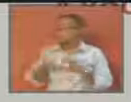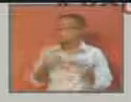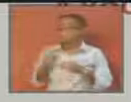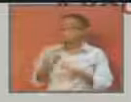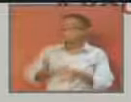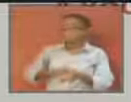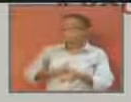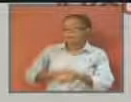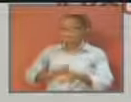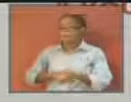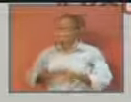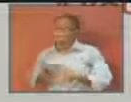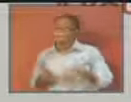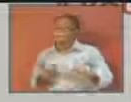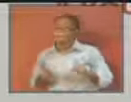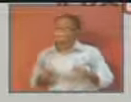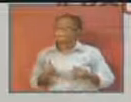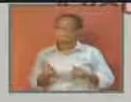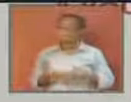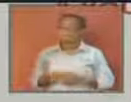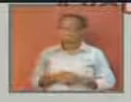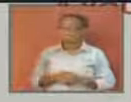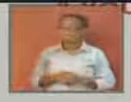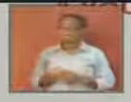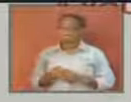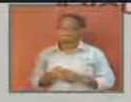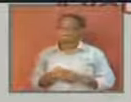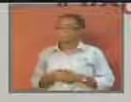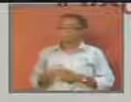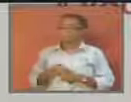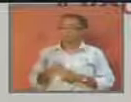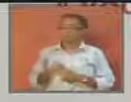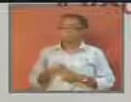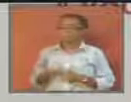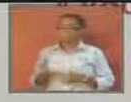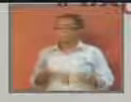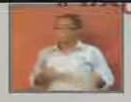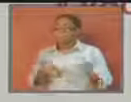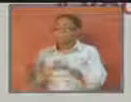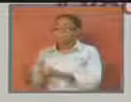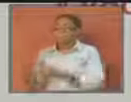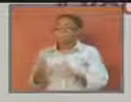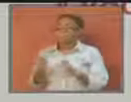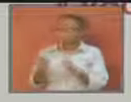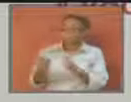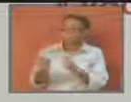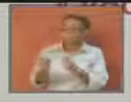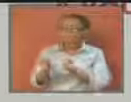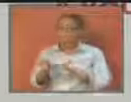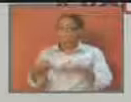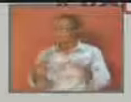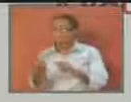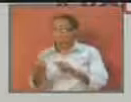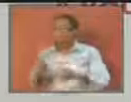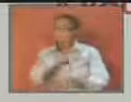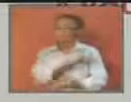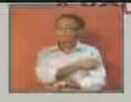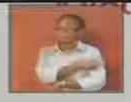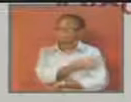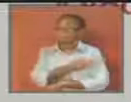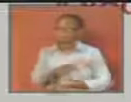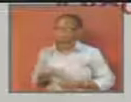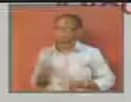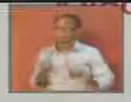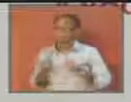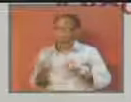update, I think, on the Prime Minister's conference on Saturday as to how much time it takes to actually transfer a patient. They have a dedicated fleet,